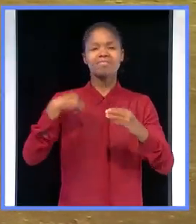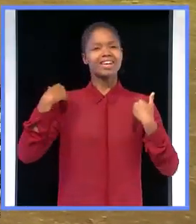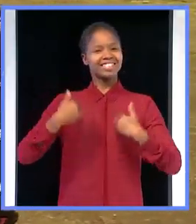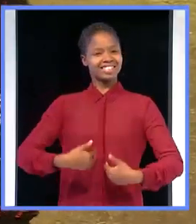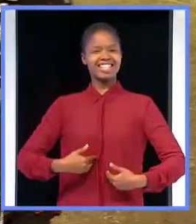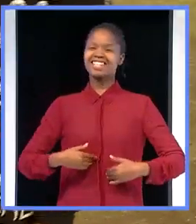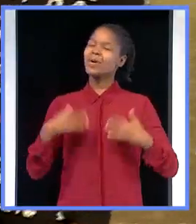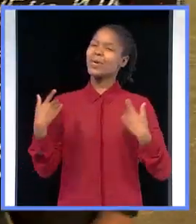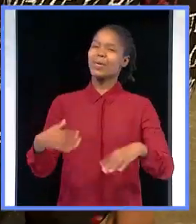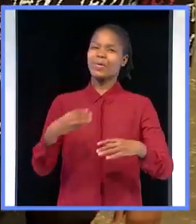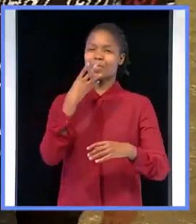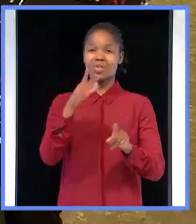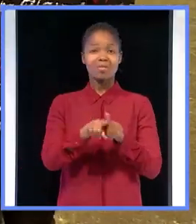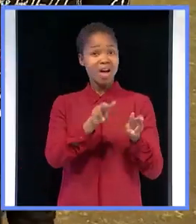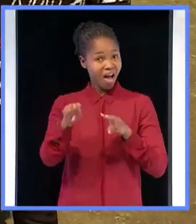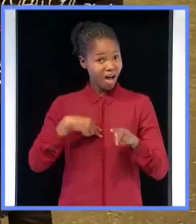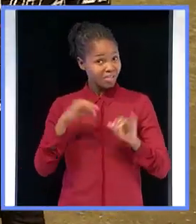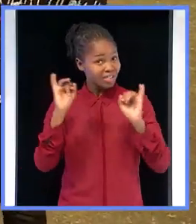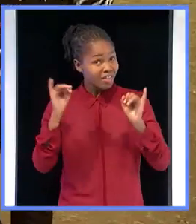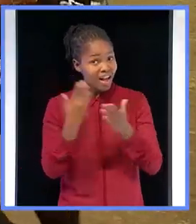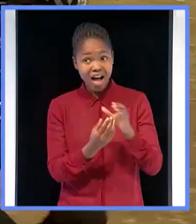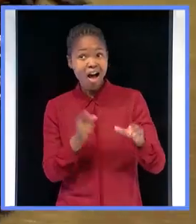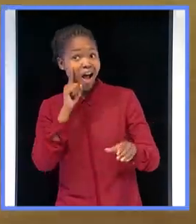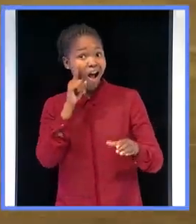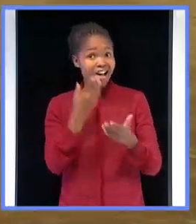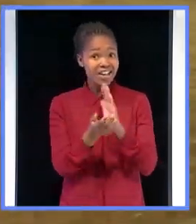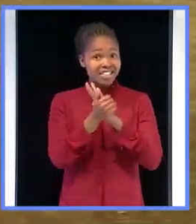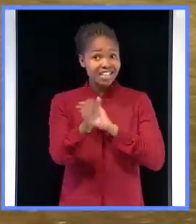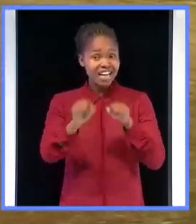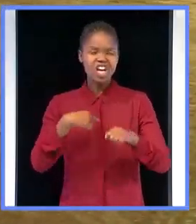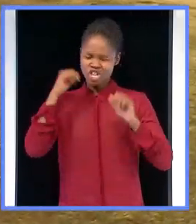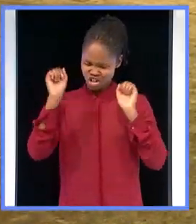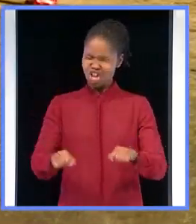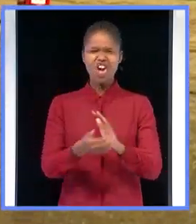Sunday. Spawn, are you serious? Yeah. It's called a try.